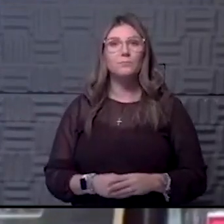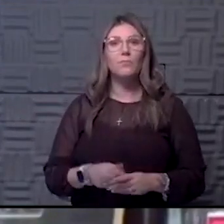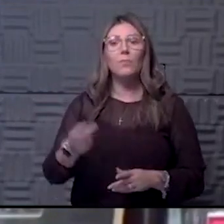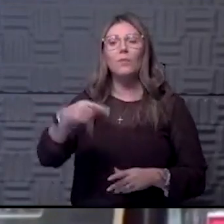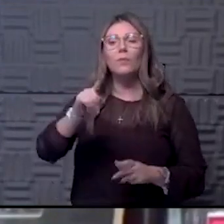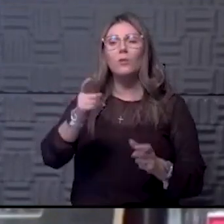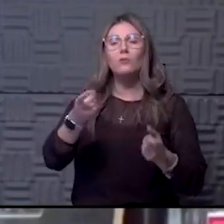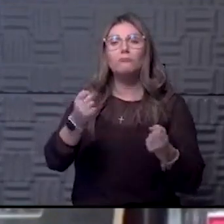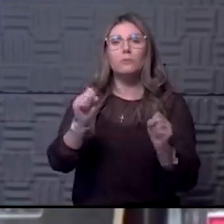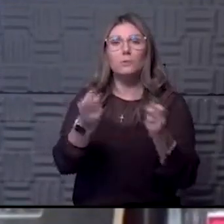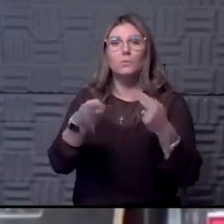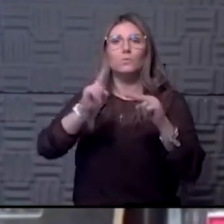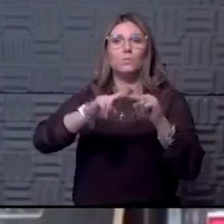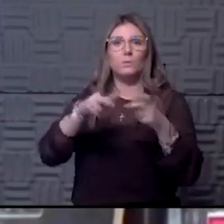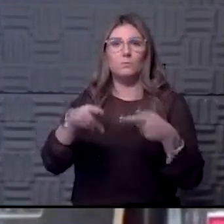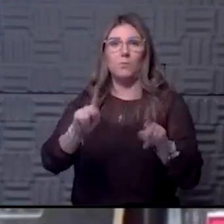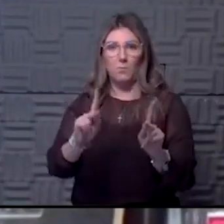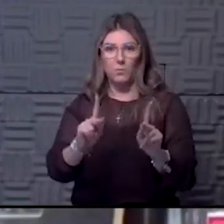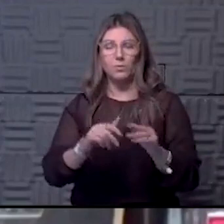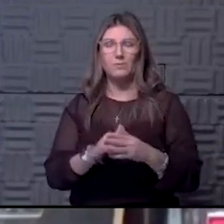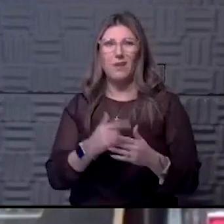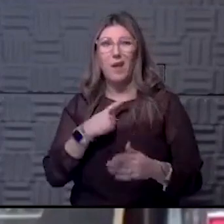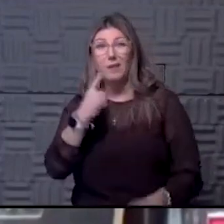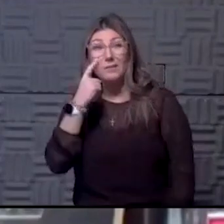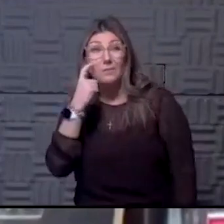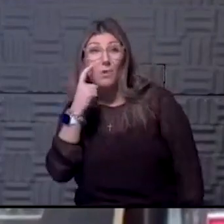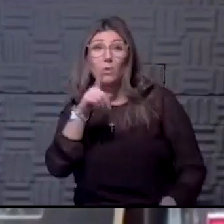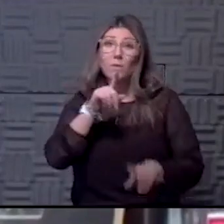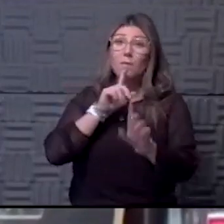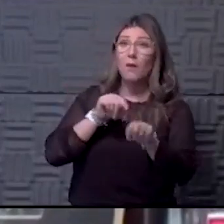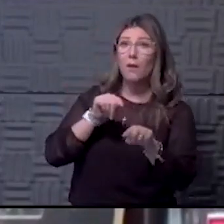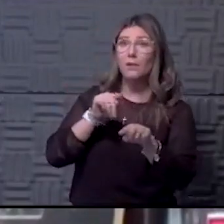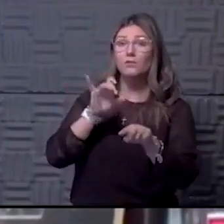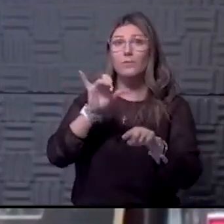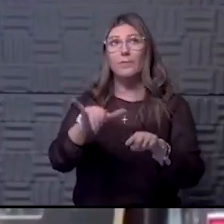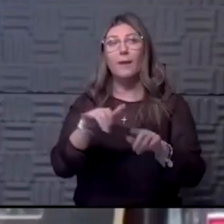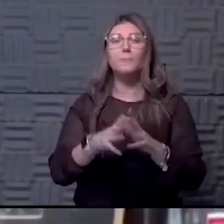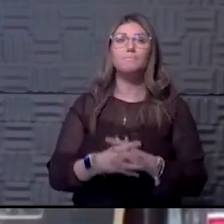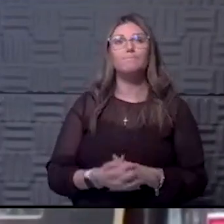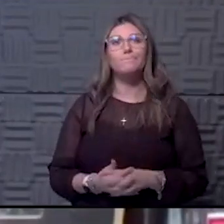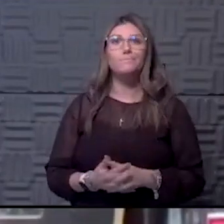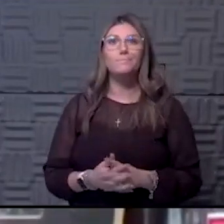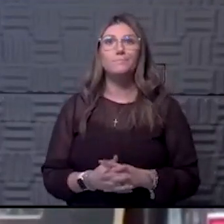increase the opportunity. I don't know. I suppose the answer to the